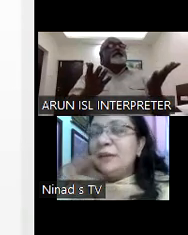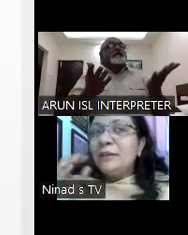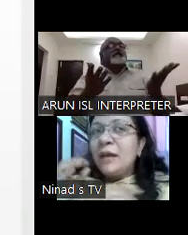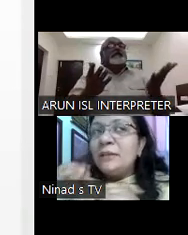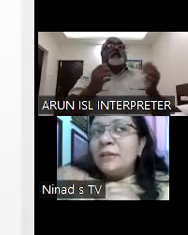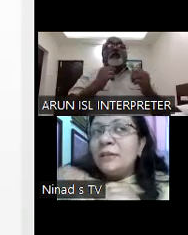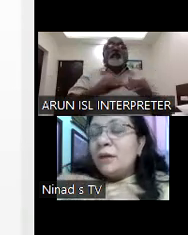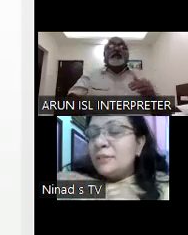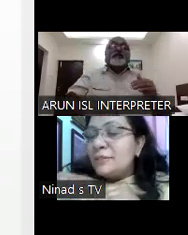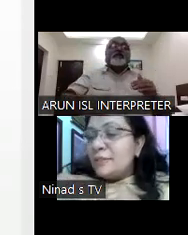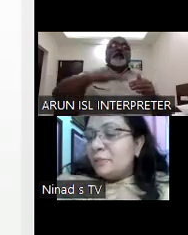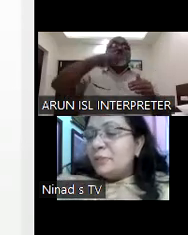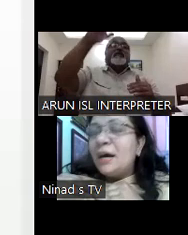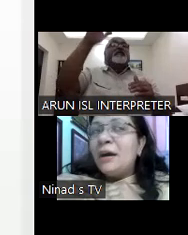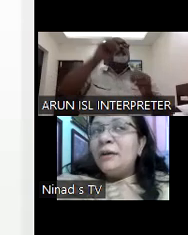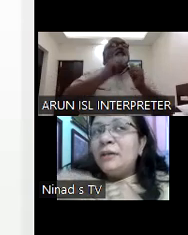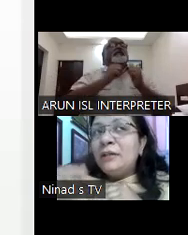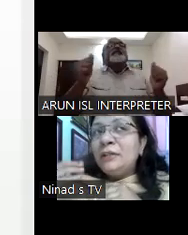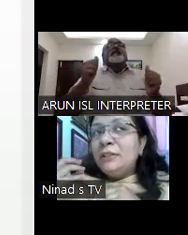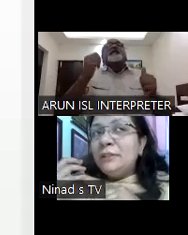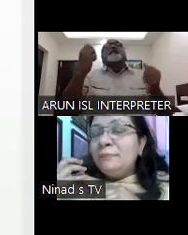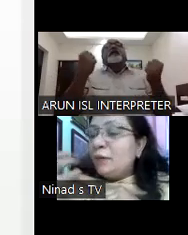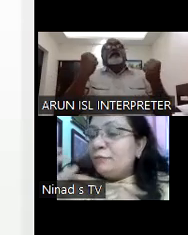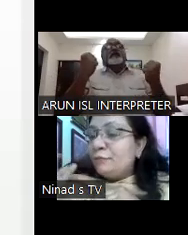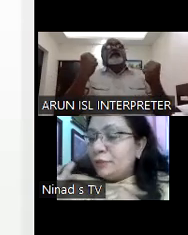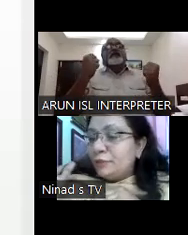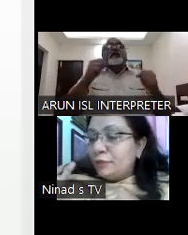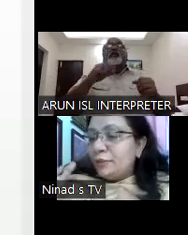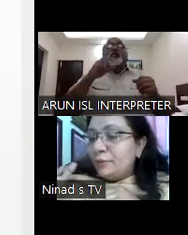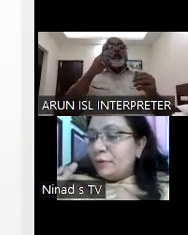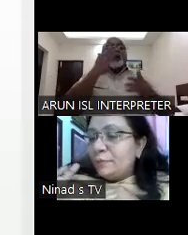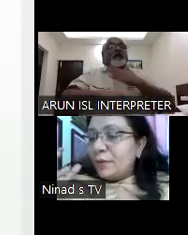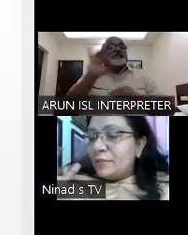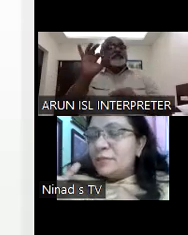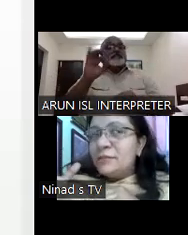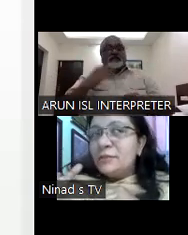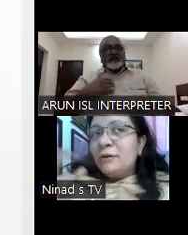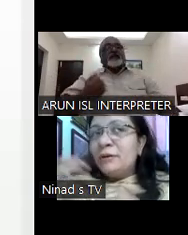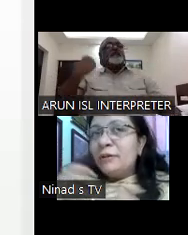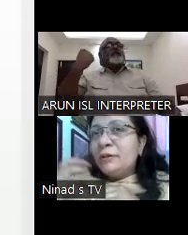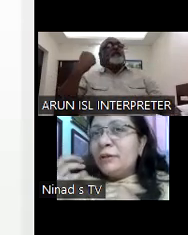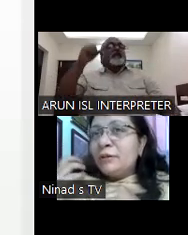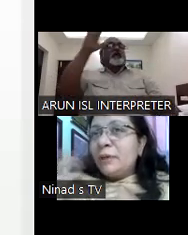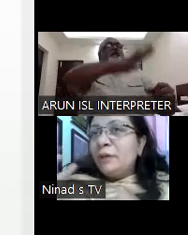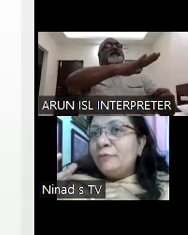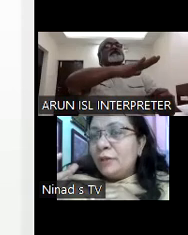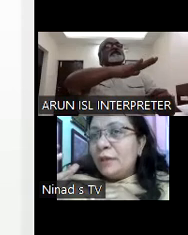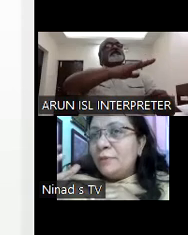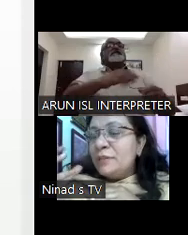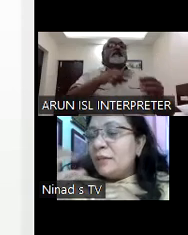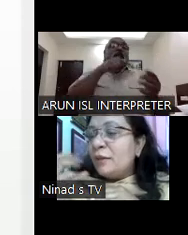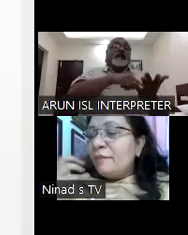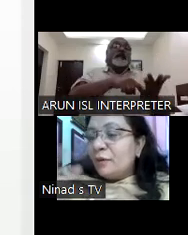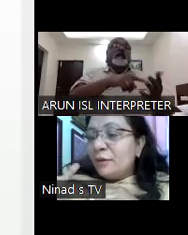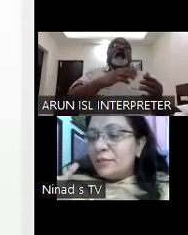throughout, and non-disabled are the powerful, oppressors or powerful. I'm